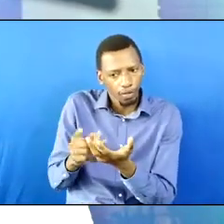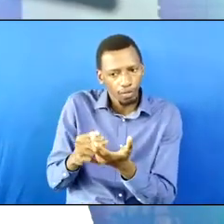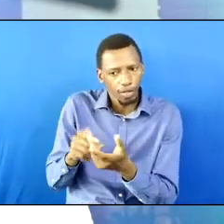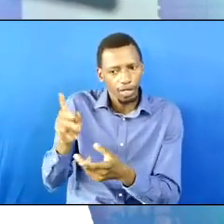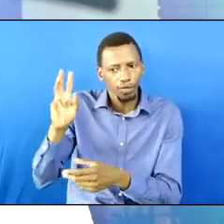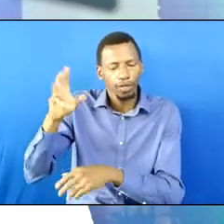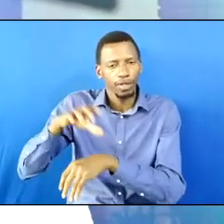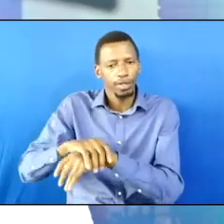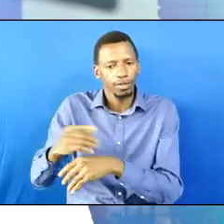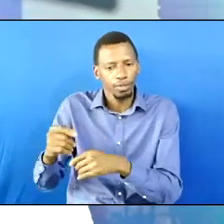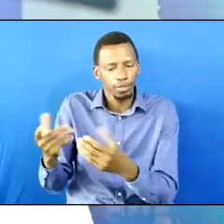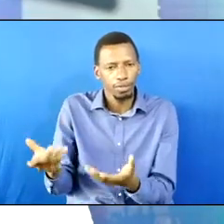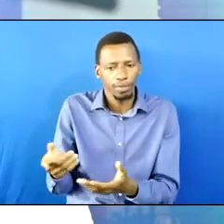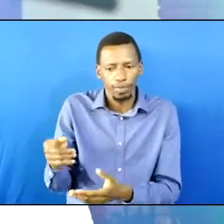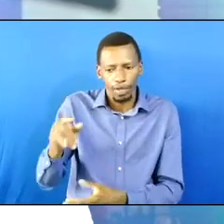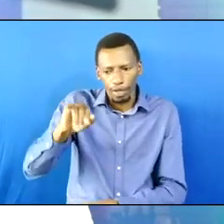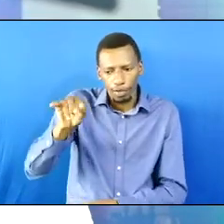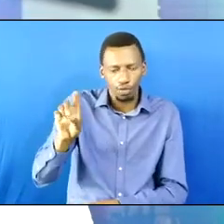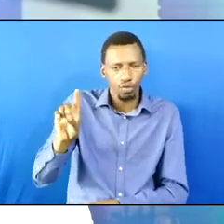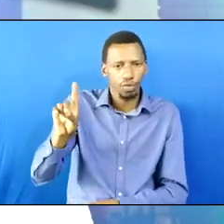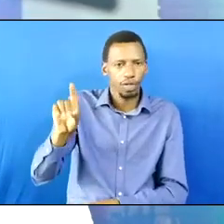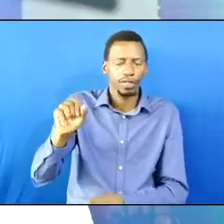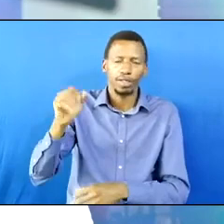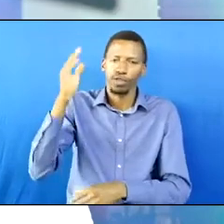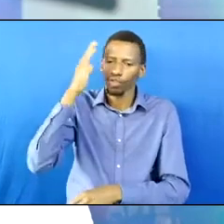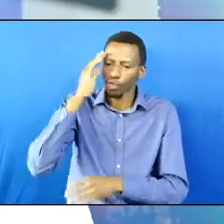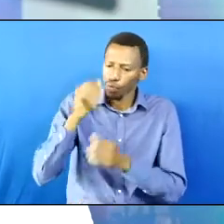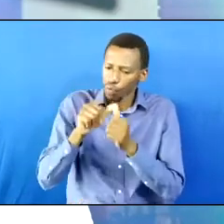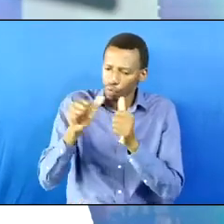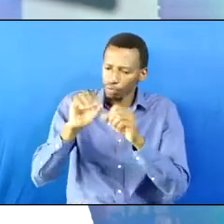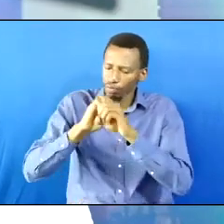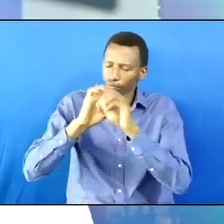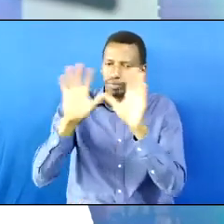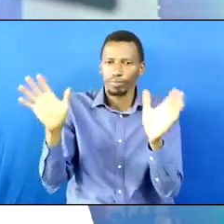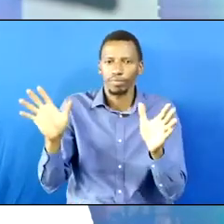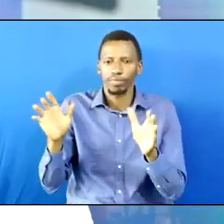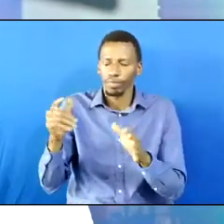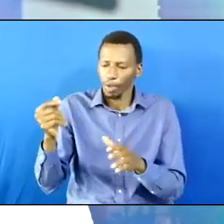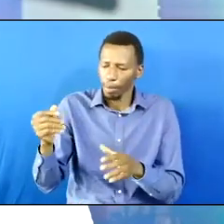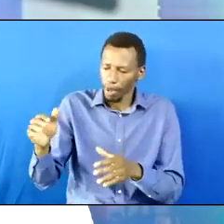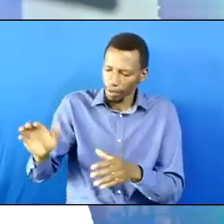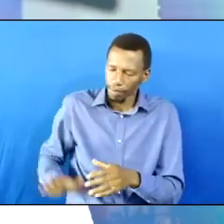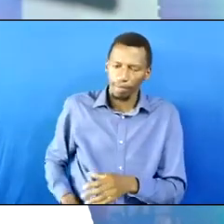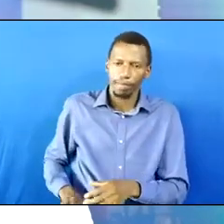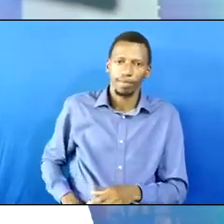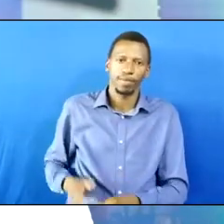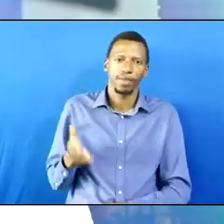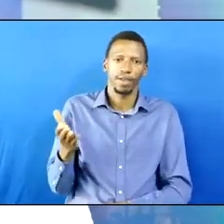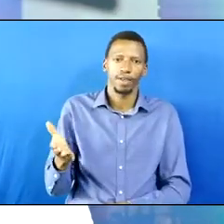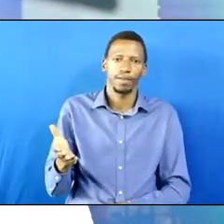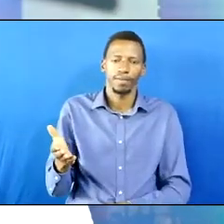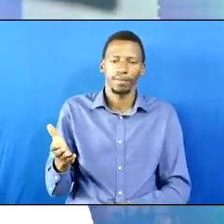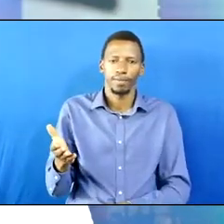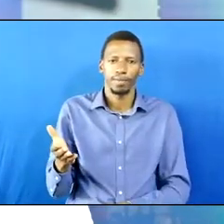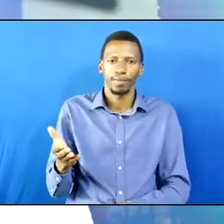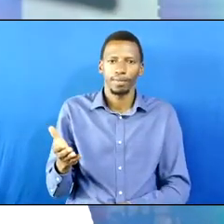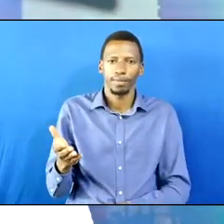to get. He knows. He has it. The MOU with